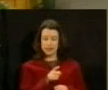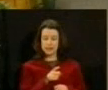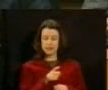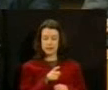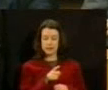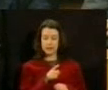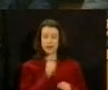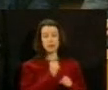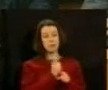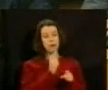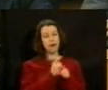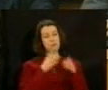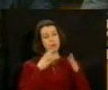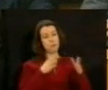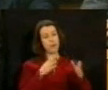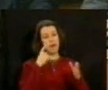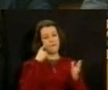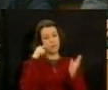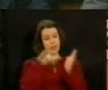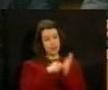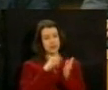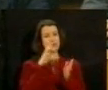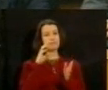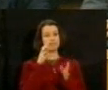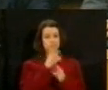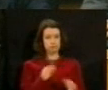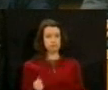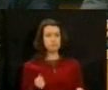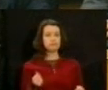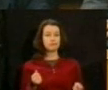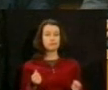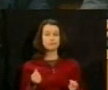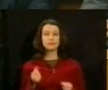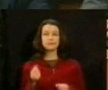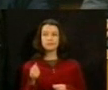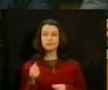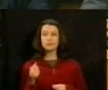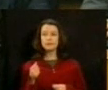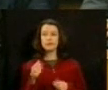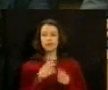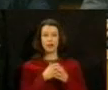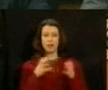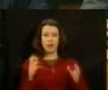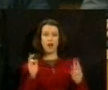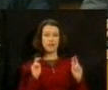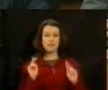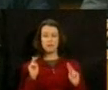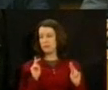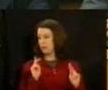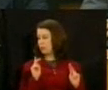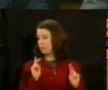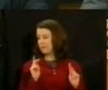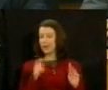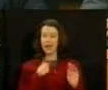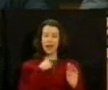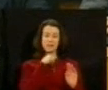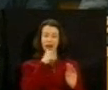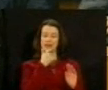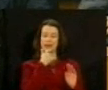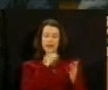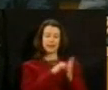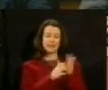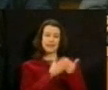way for this to be resolved, and a lot of us, I'm not saying that it's the easy way